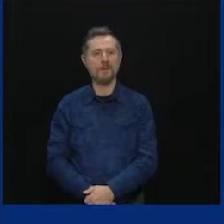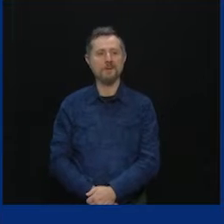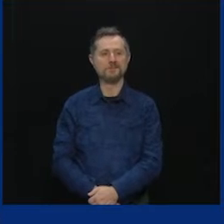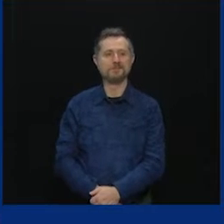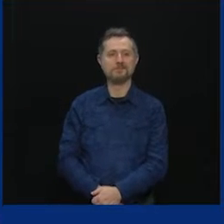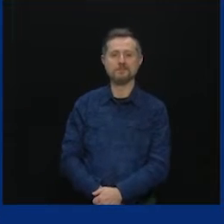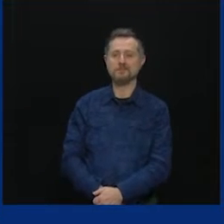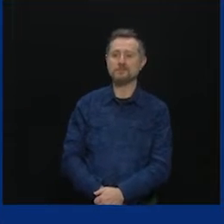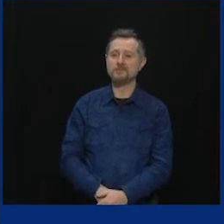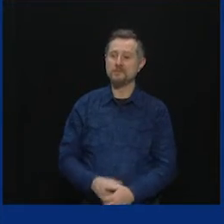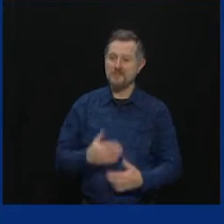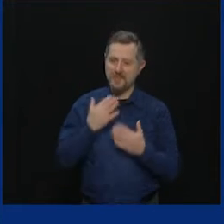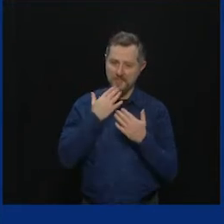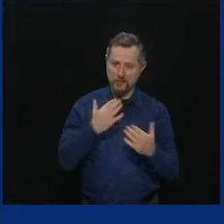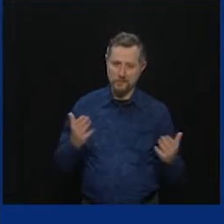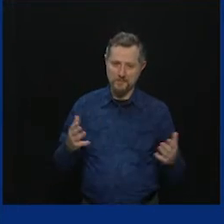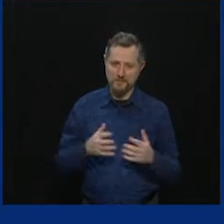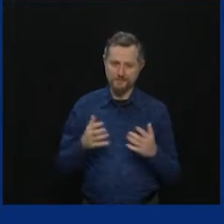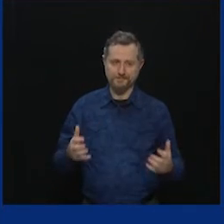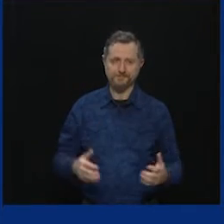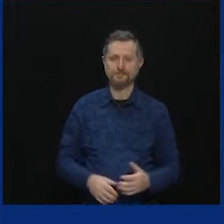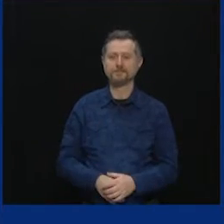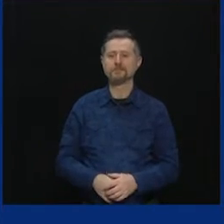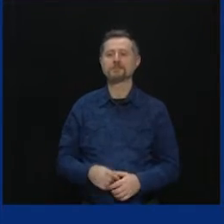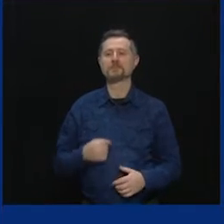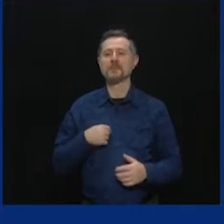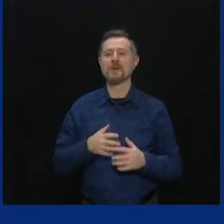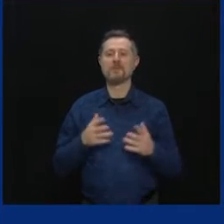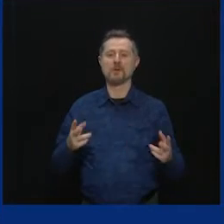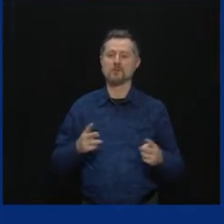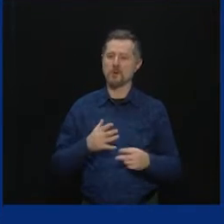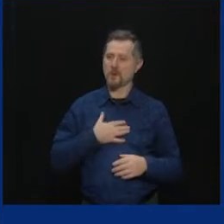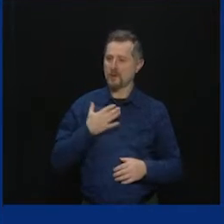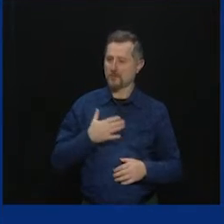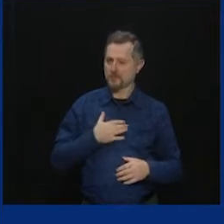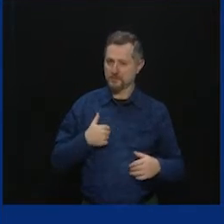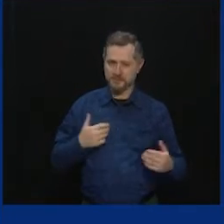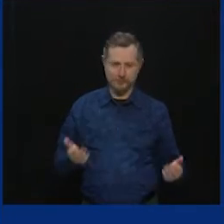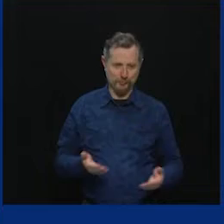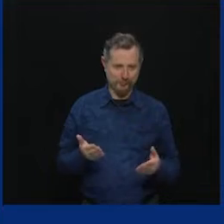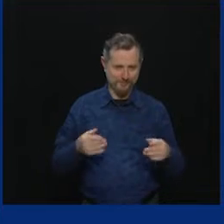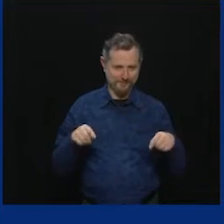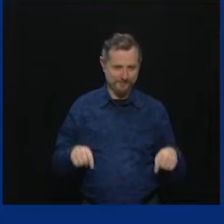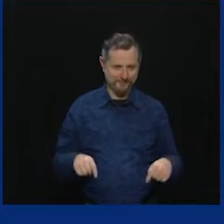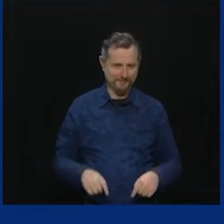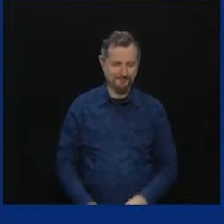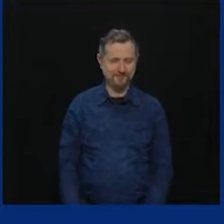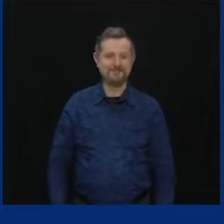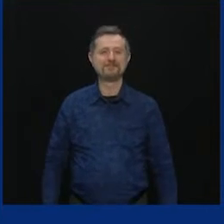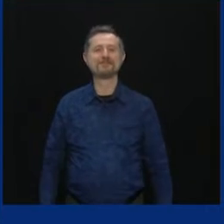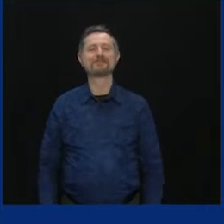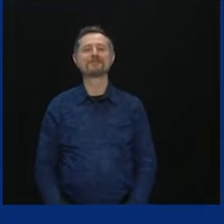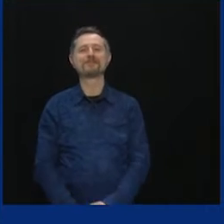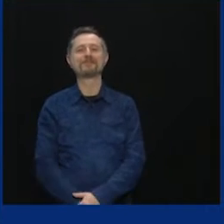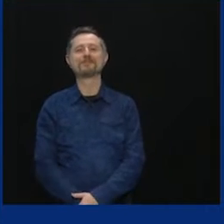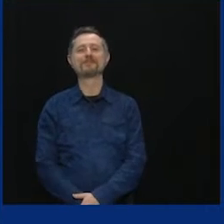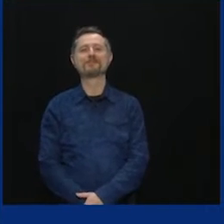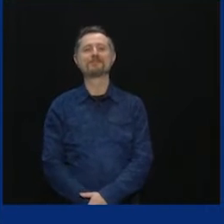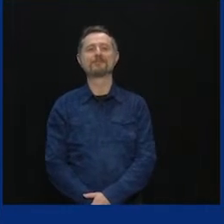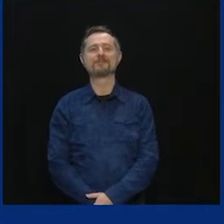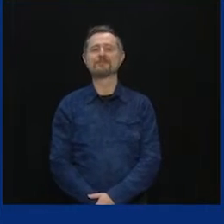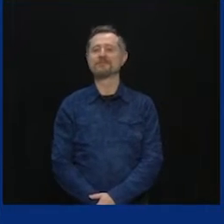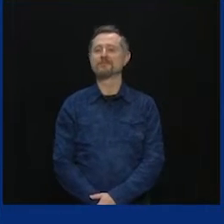So I am really happy to be here because what we are talking about is